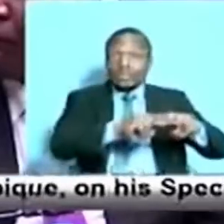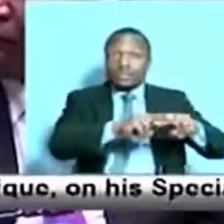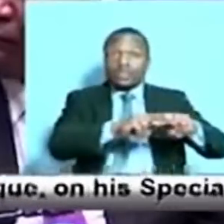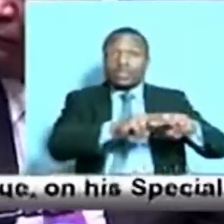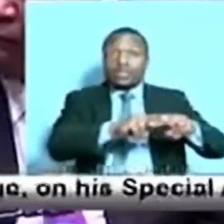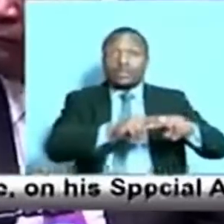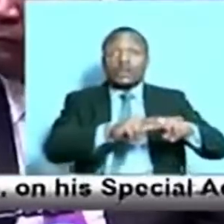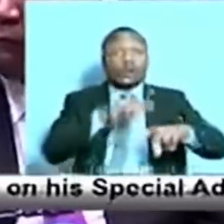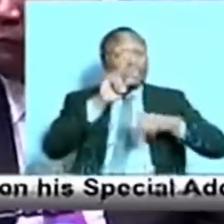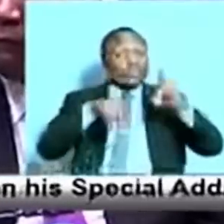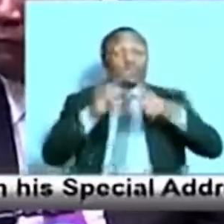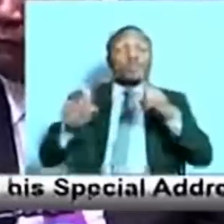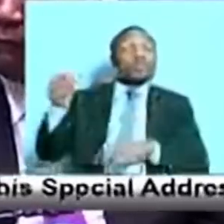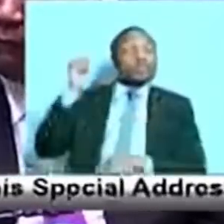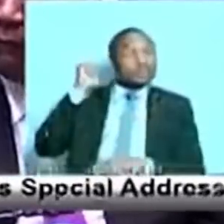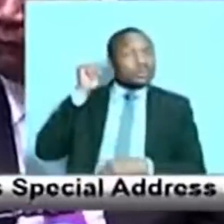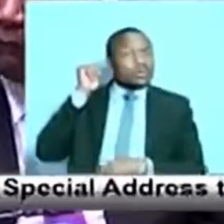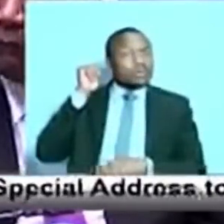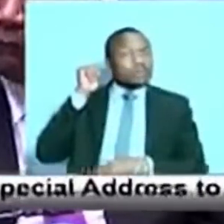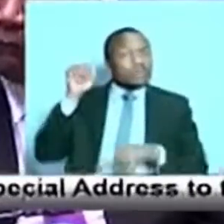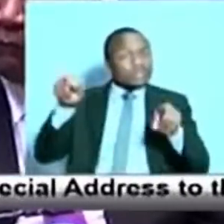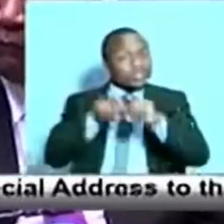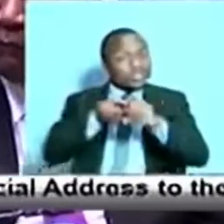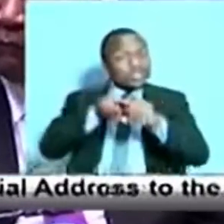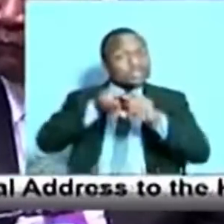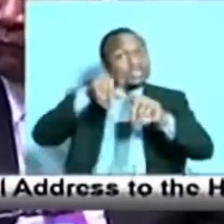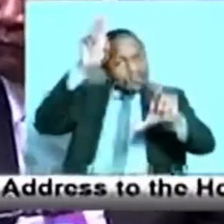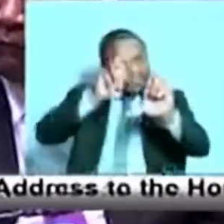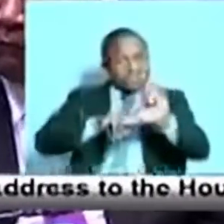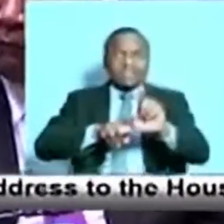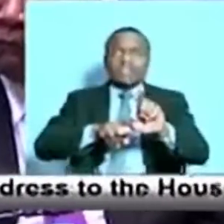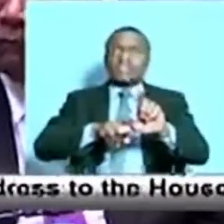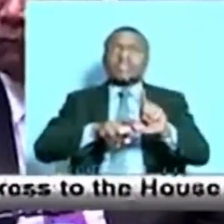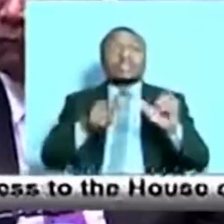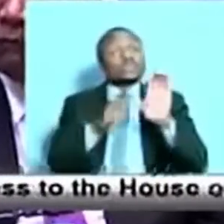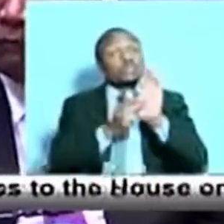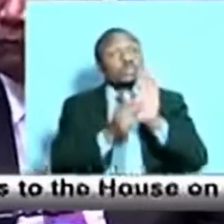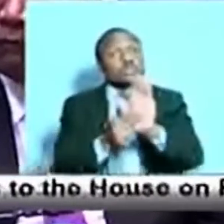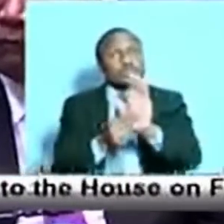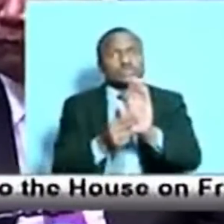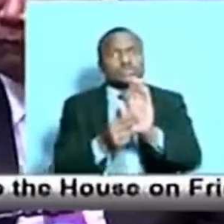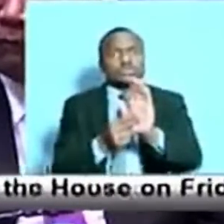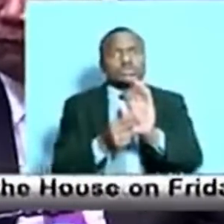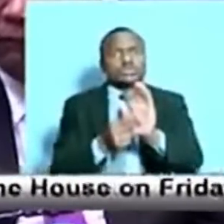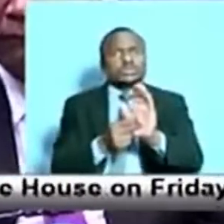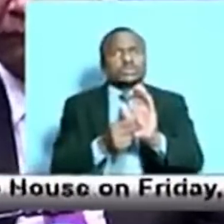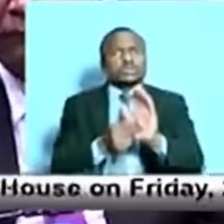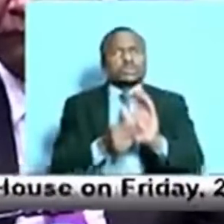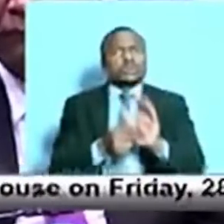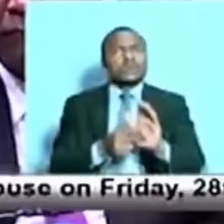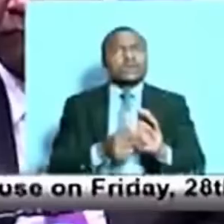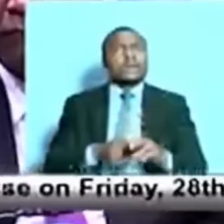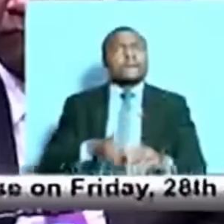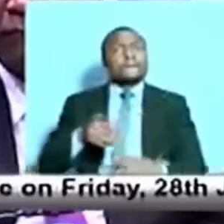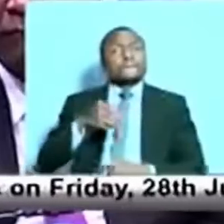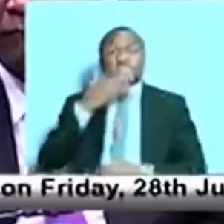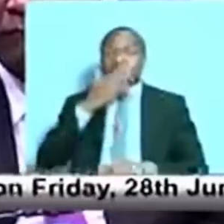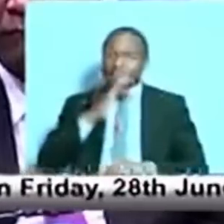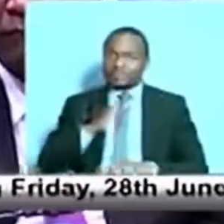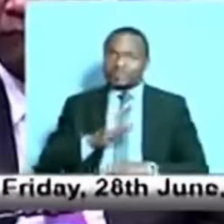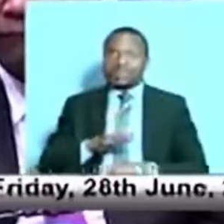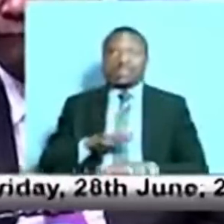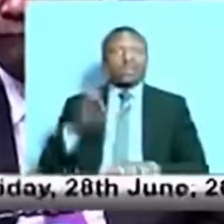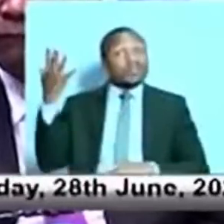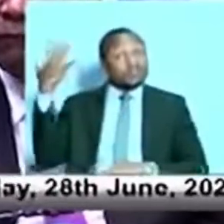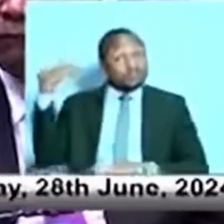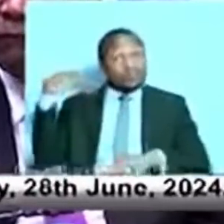who people rejected on that Pampando. It is a clear sign of bitterness. When a former president starts insulting